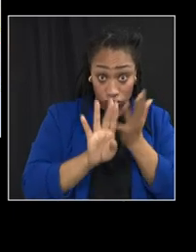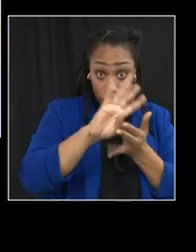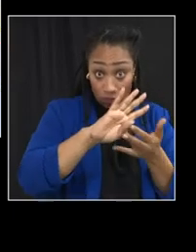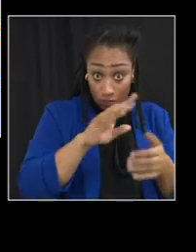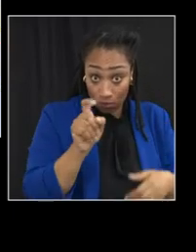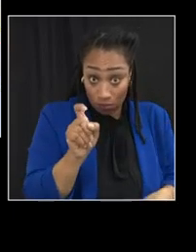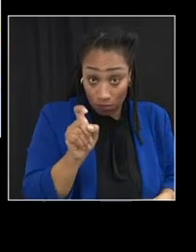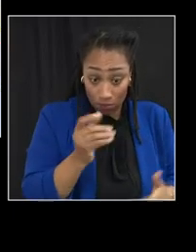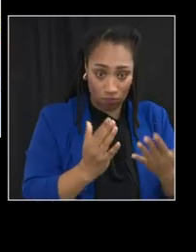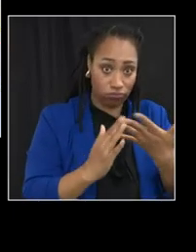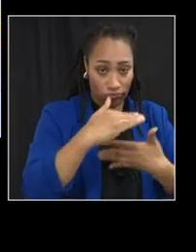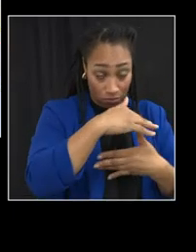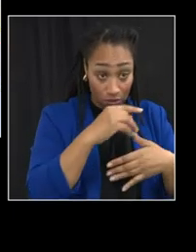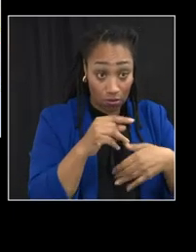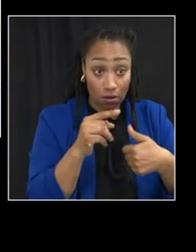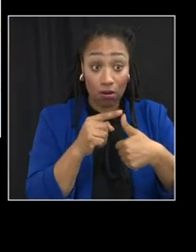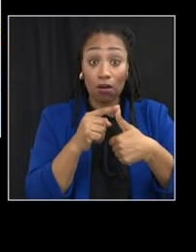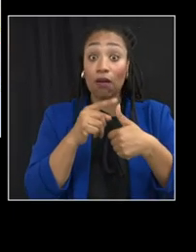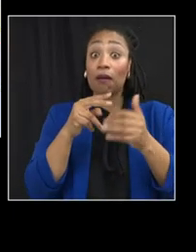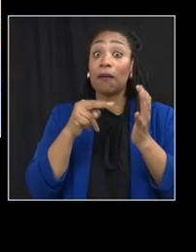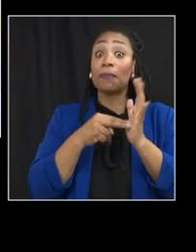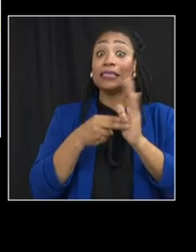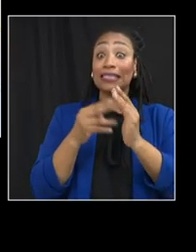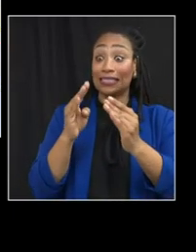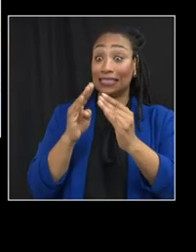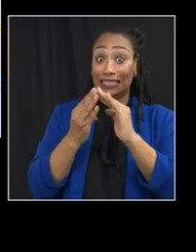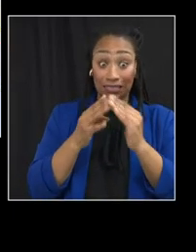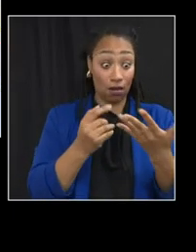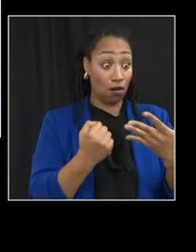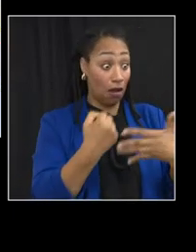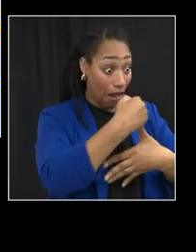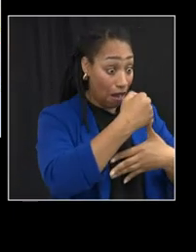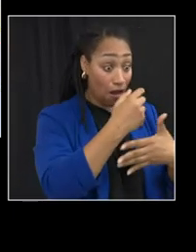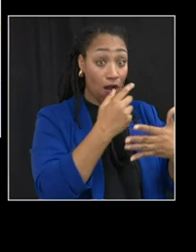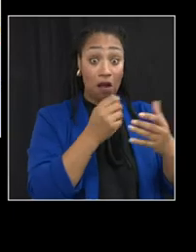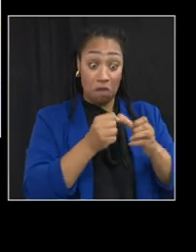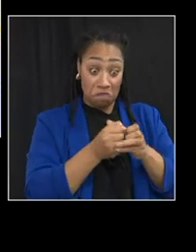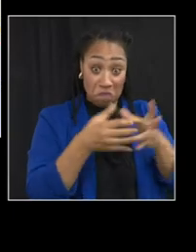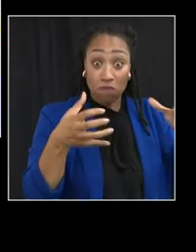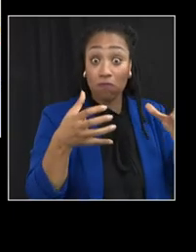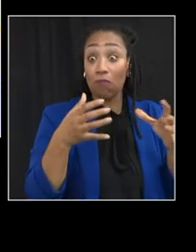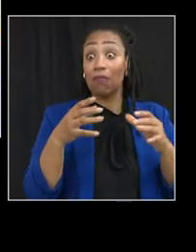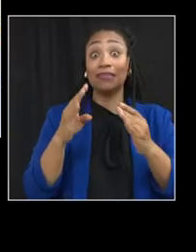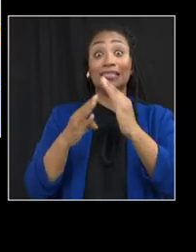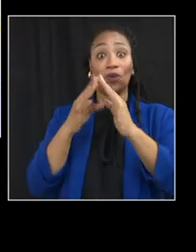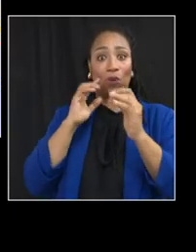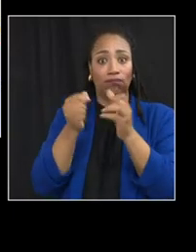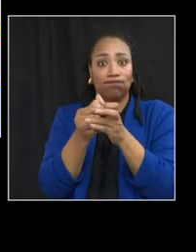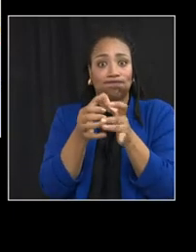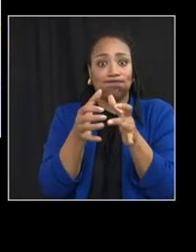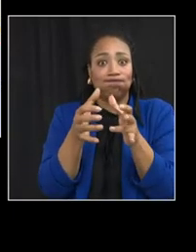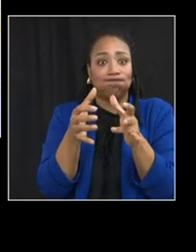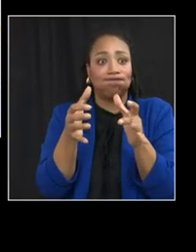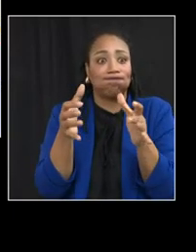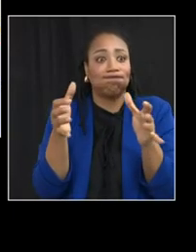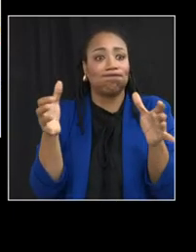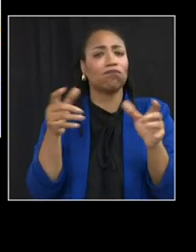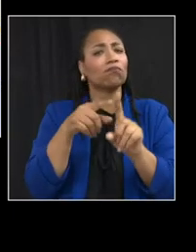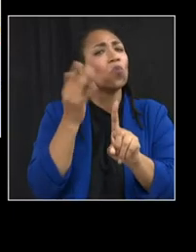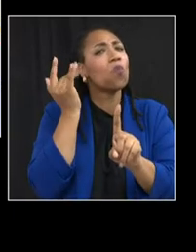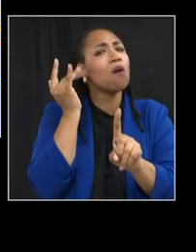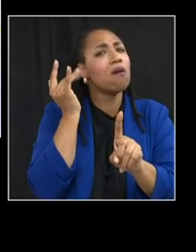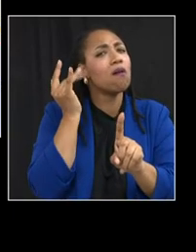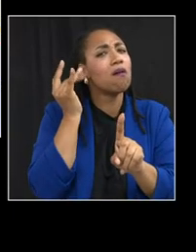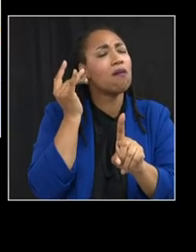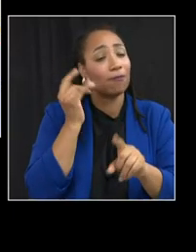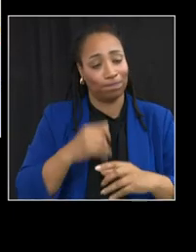things? That's growth. And why is growth important? Growth is important because it allows for me to pay